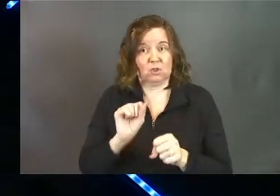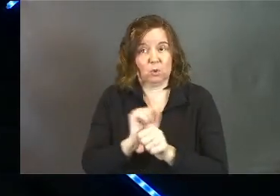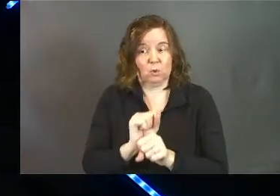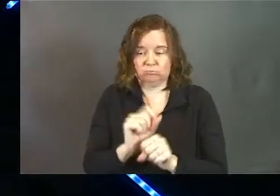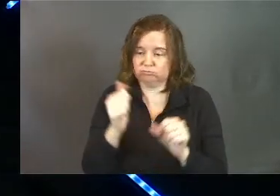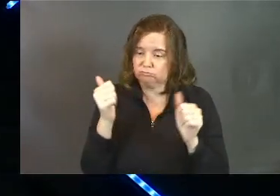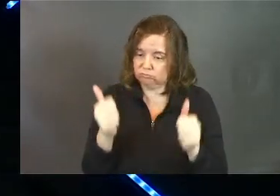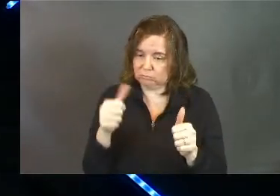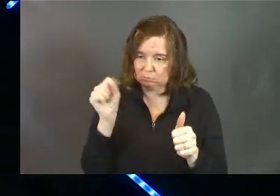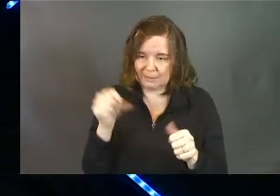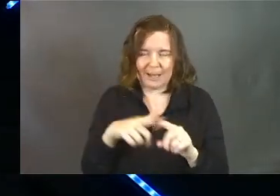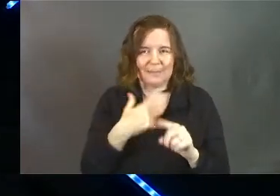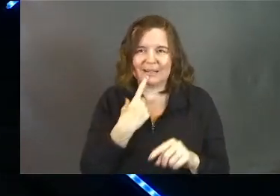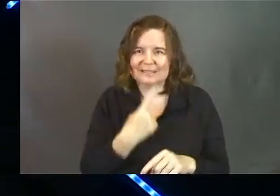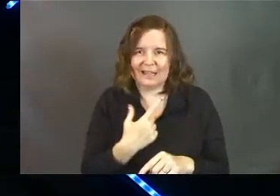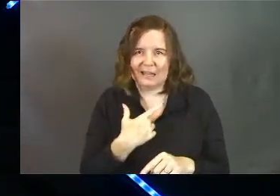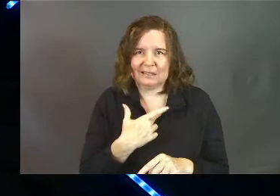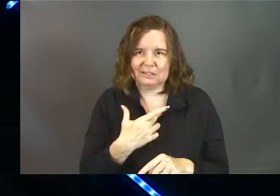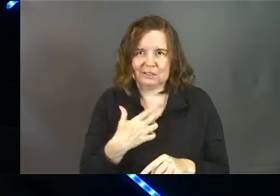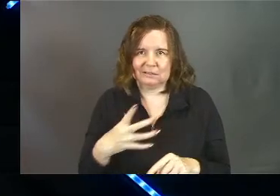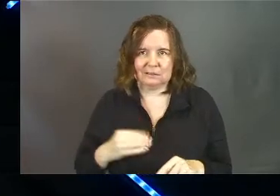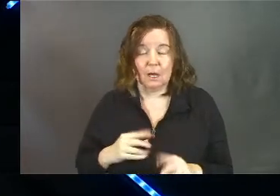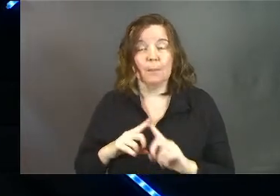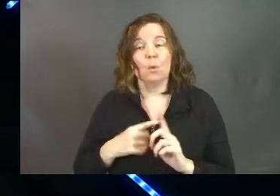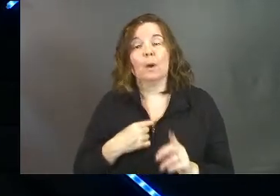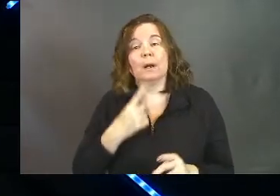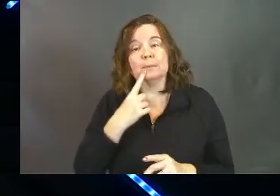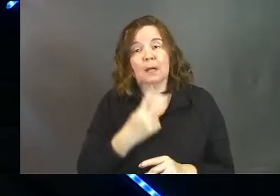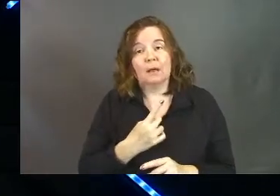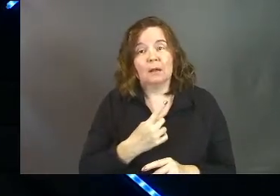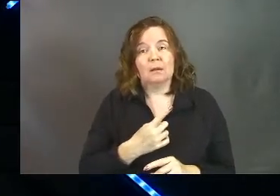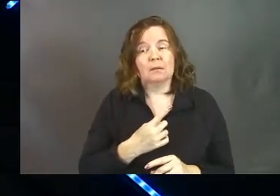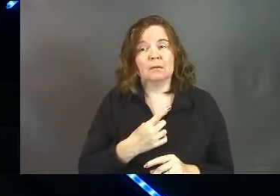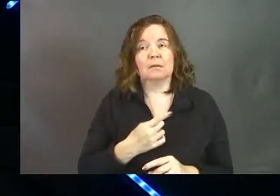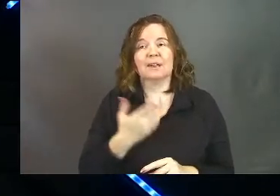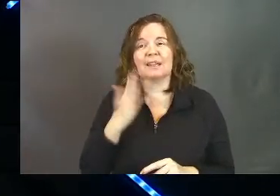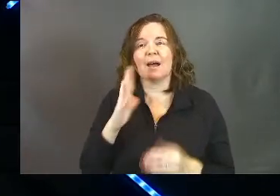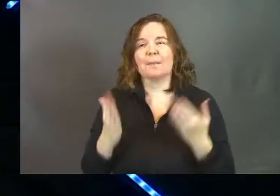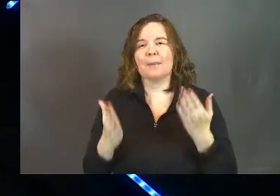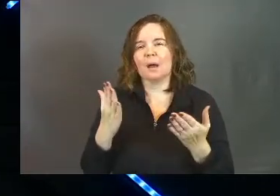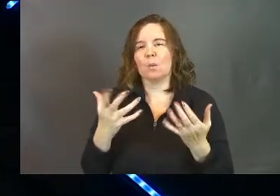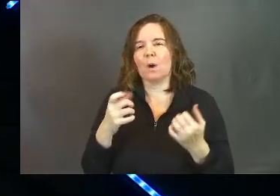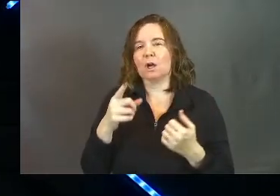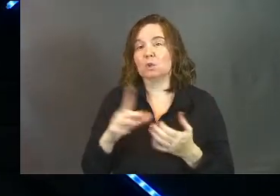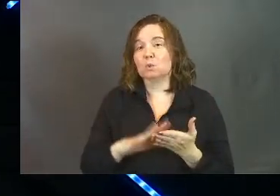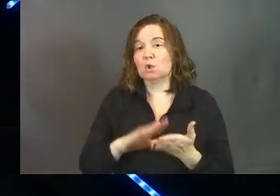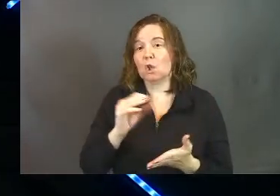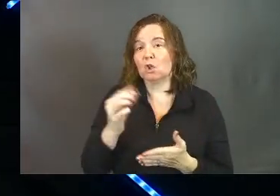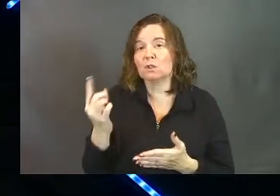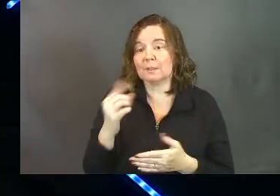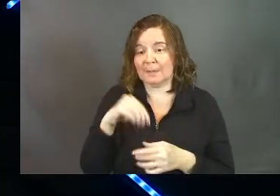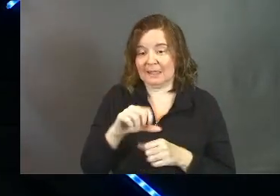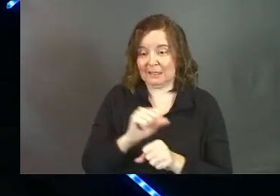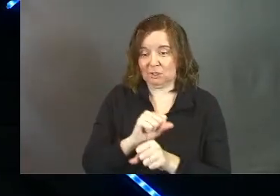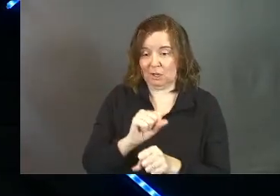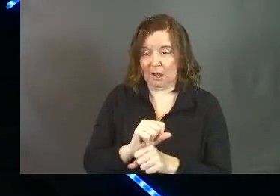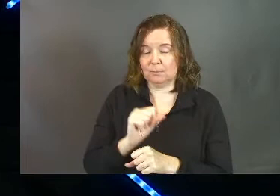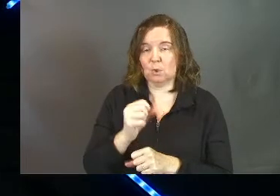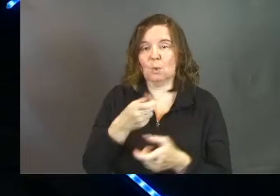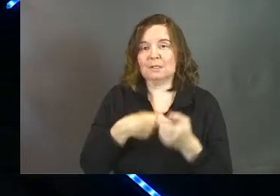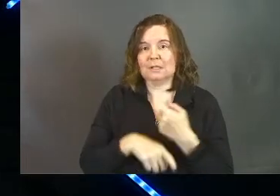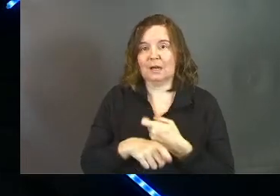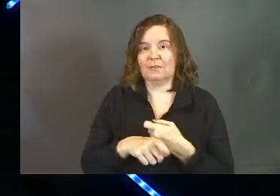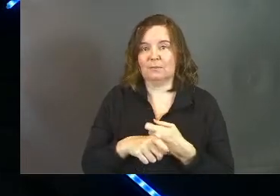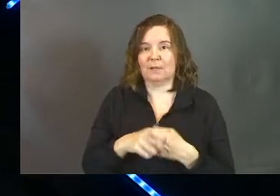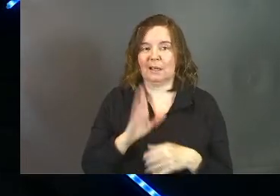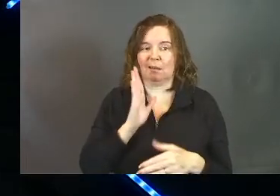work. Absolutely. I'm not saying just suck it up. But what I am saying is, God might like want you to learn something in this job. And so instead of